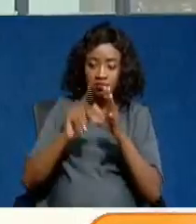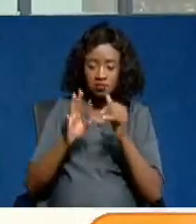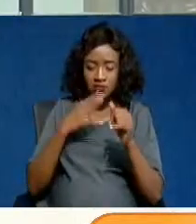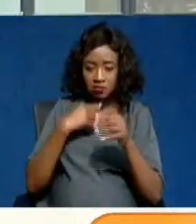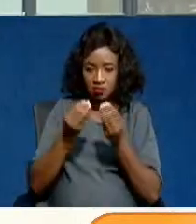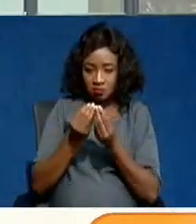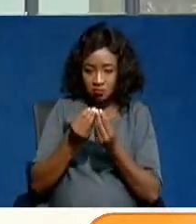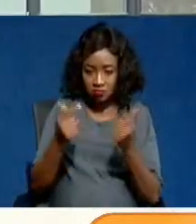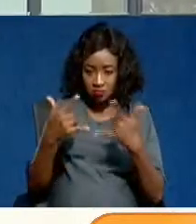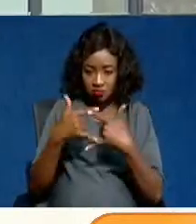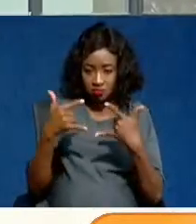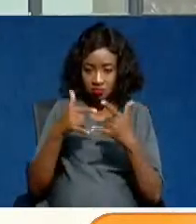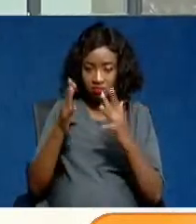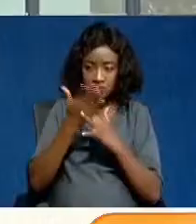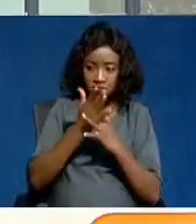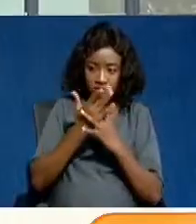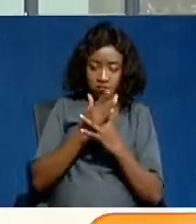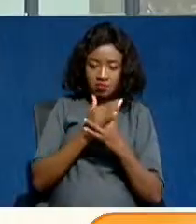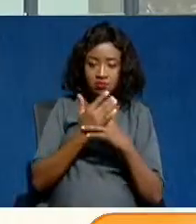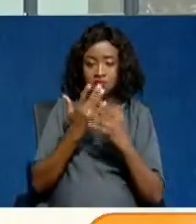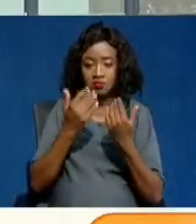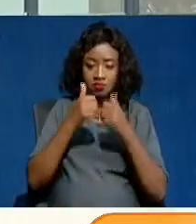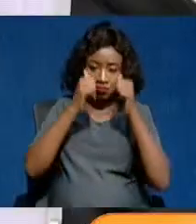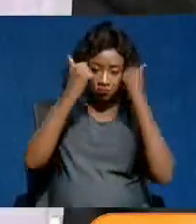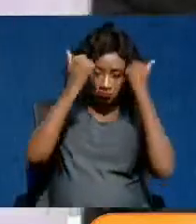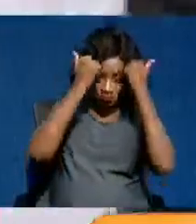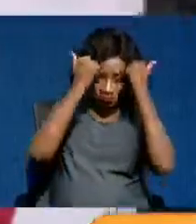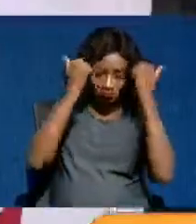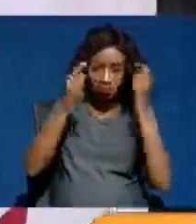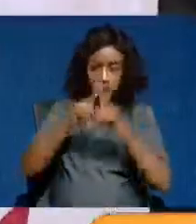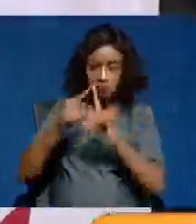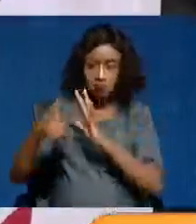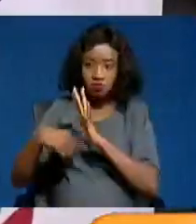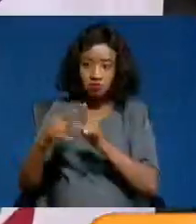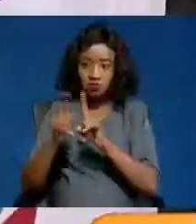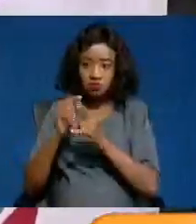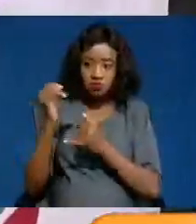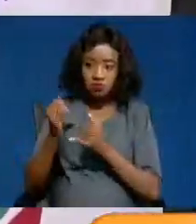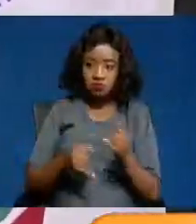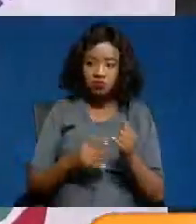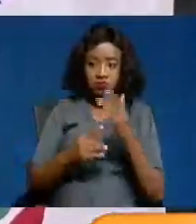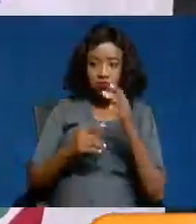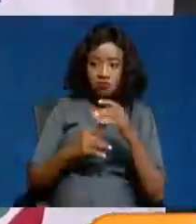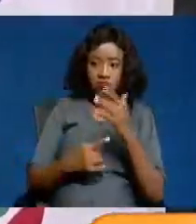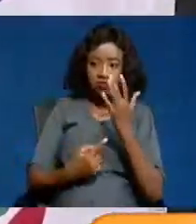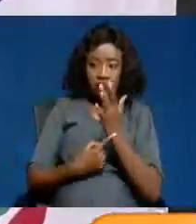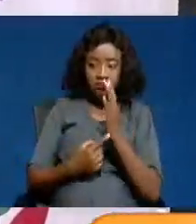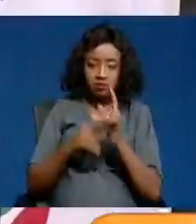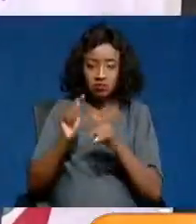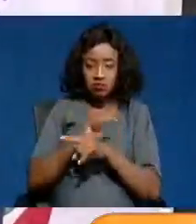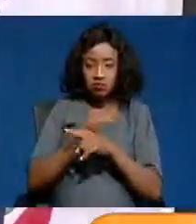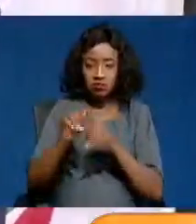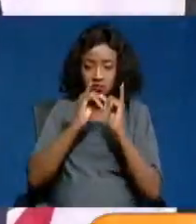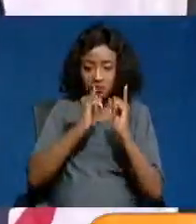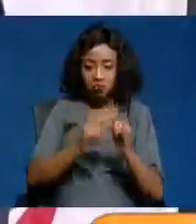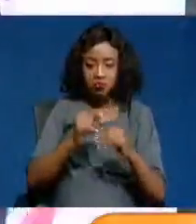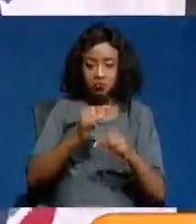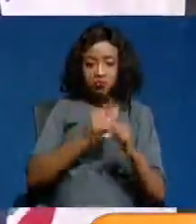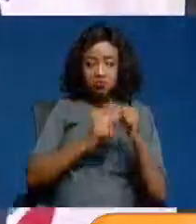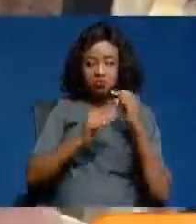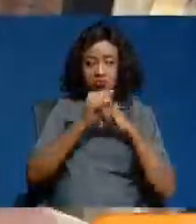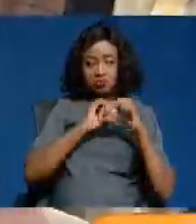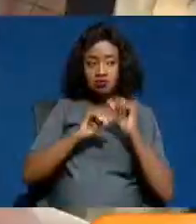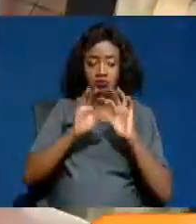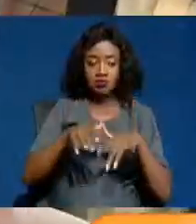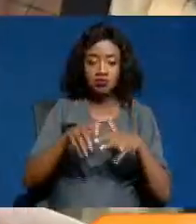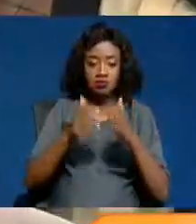between academia and industry, fast-track the adoption of modern farming technologies, and train a new generation of agripreneurs.